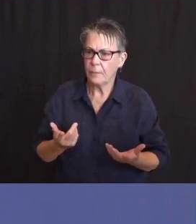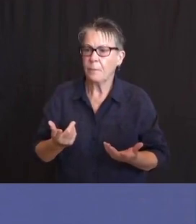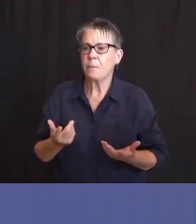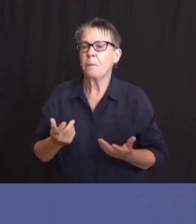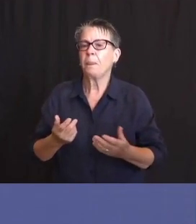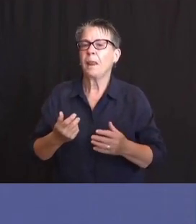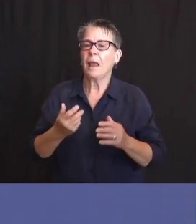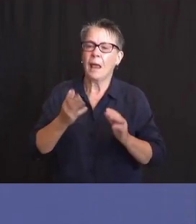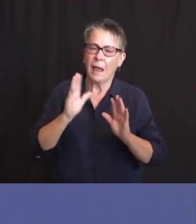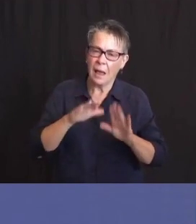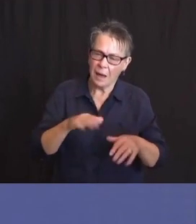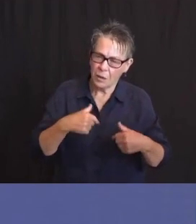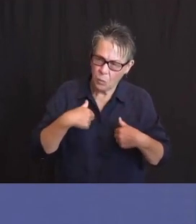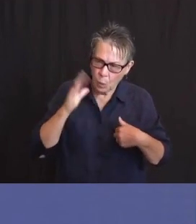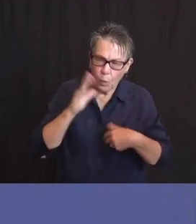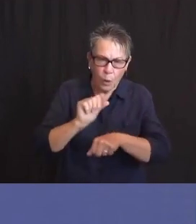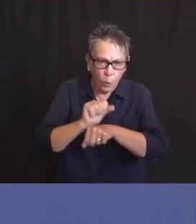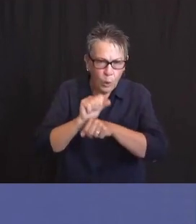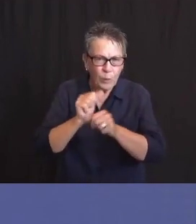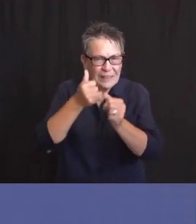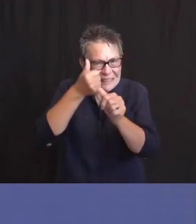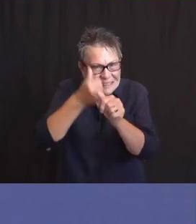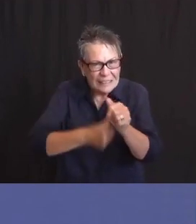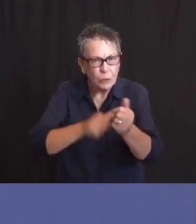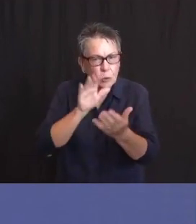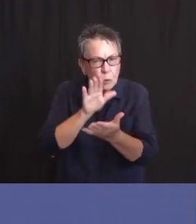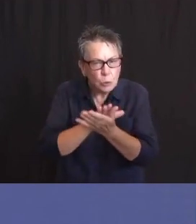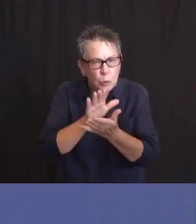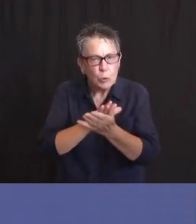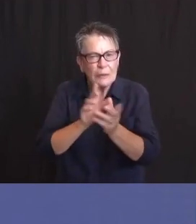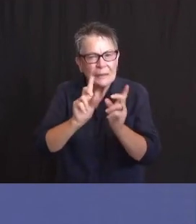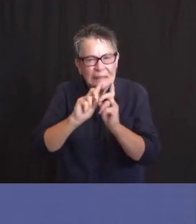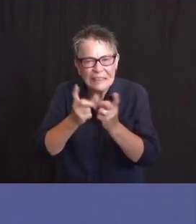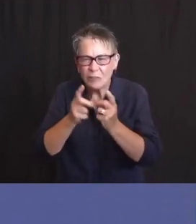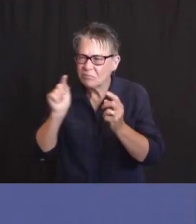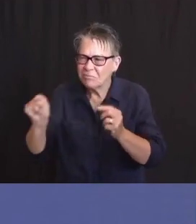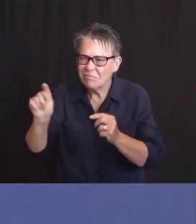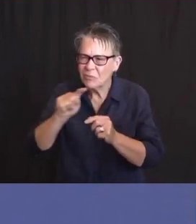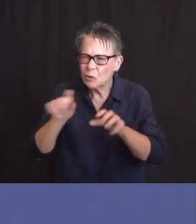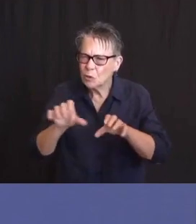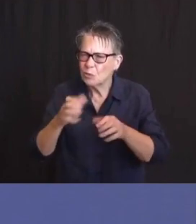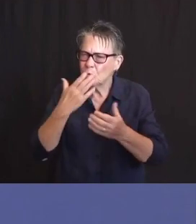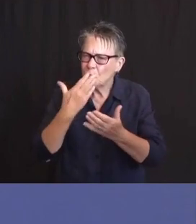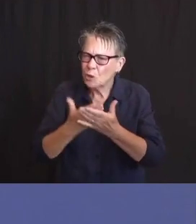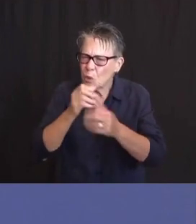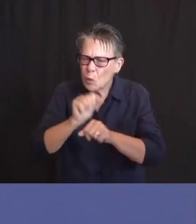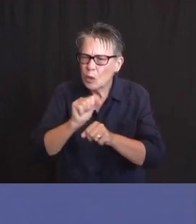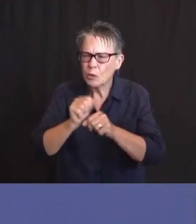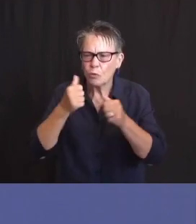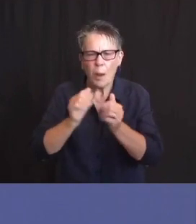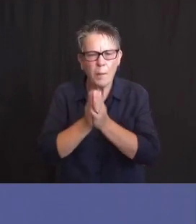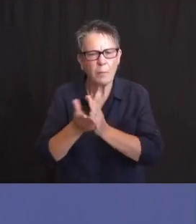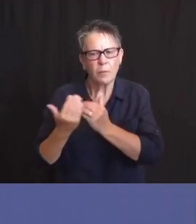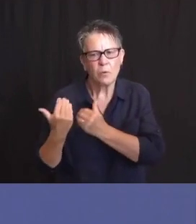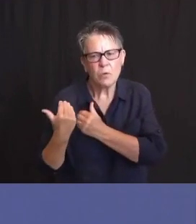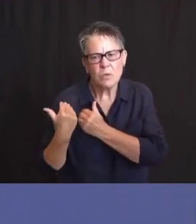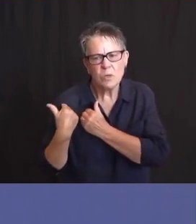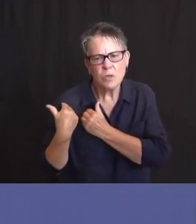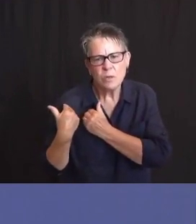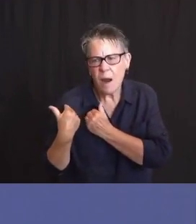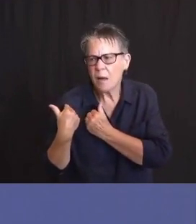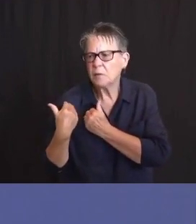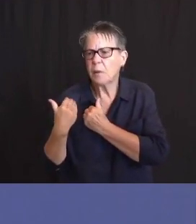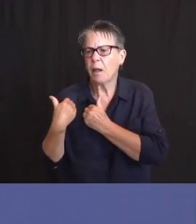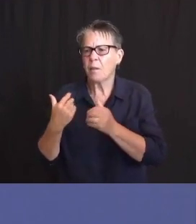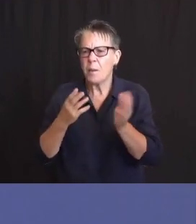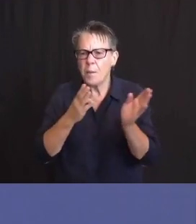done an extraordinary job. We'll do it as responsibly as possible, so that if you're in the school, you're going to see social